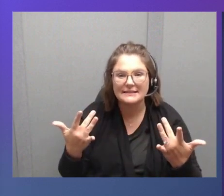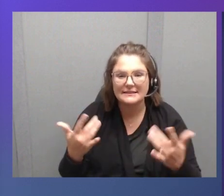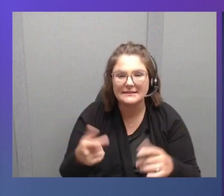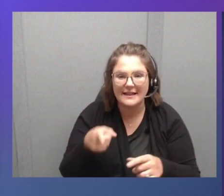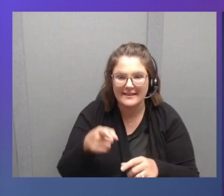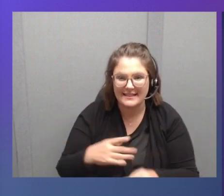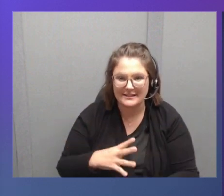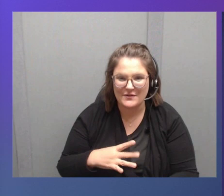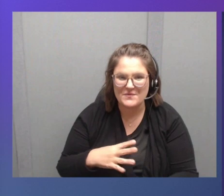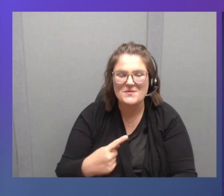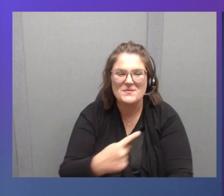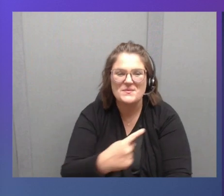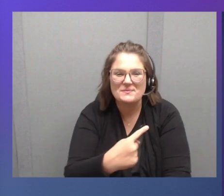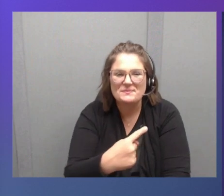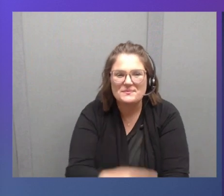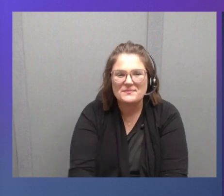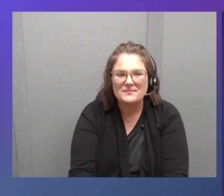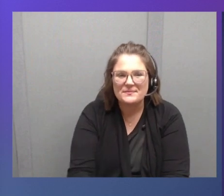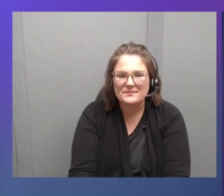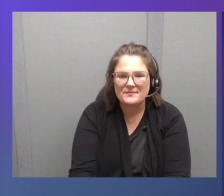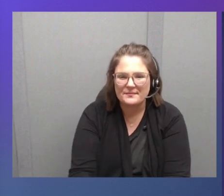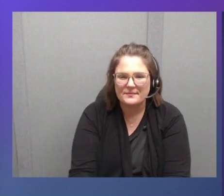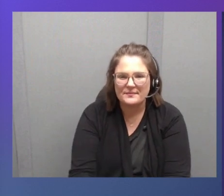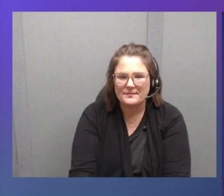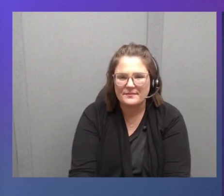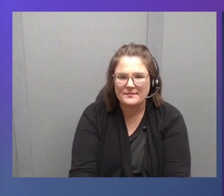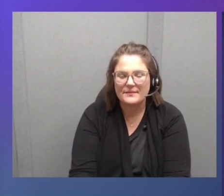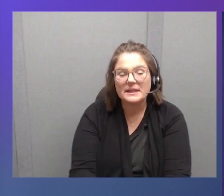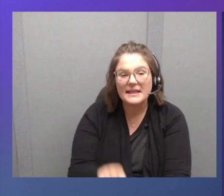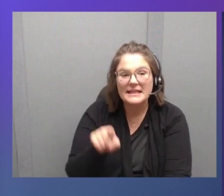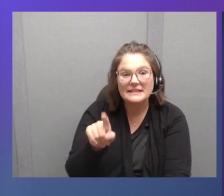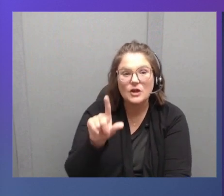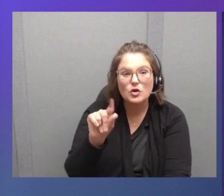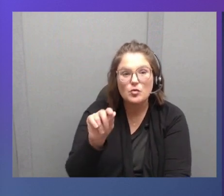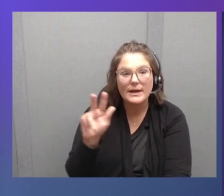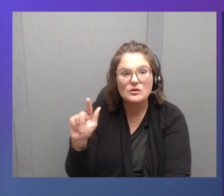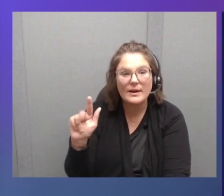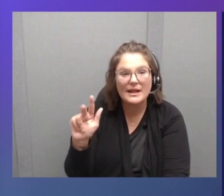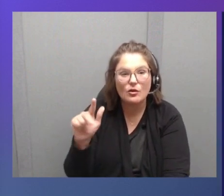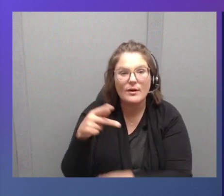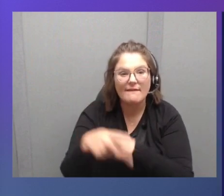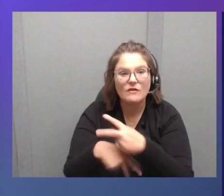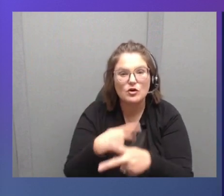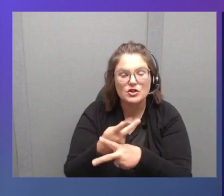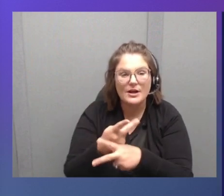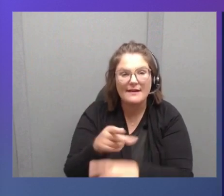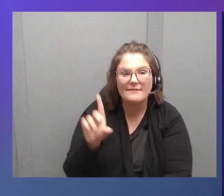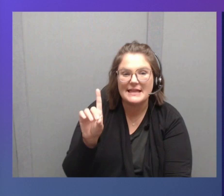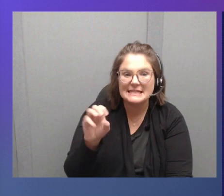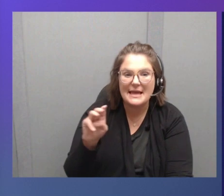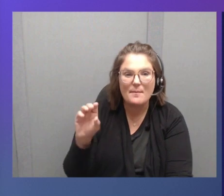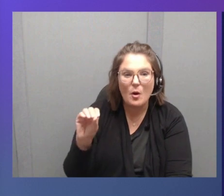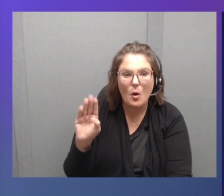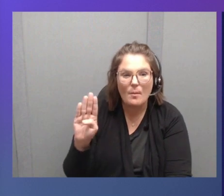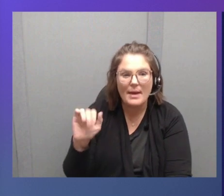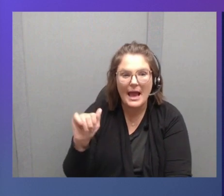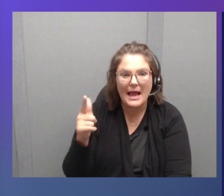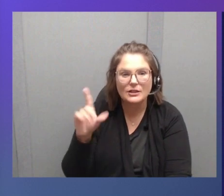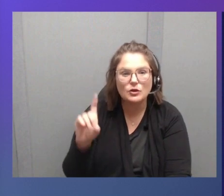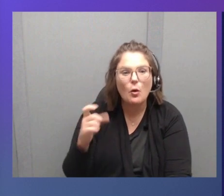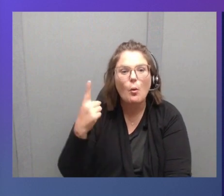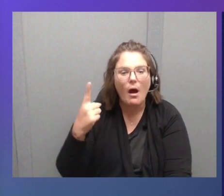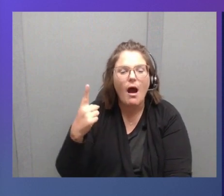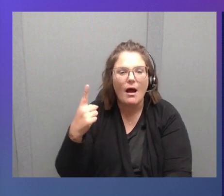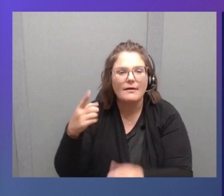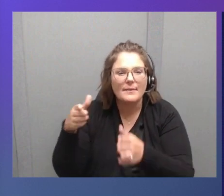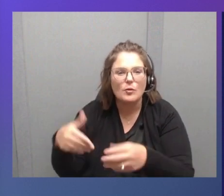So on the slide there, you see this is our 2023 version of the demo badge. So one of my colleagues in Germany, Thomas, has been